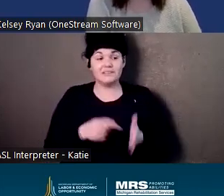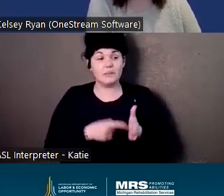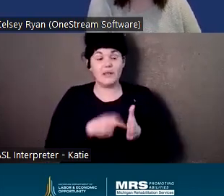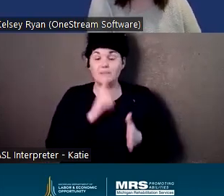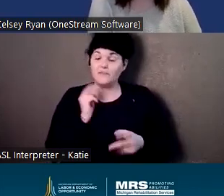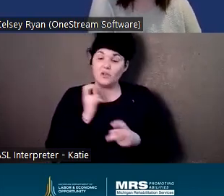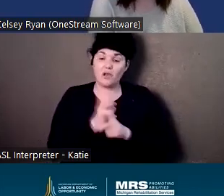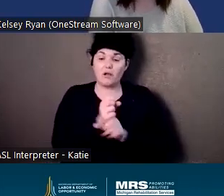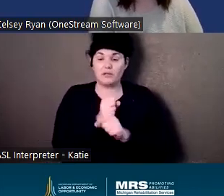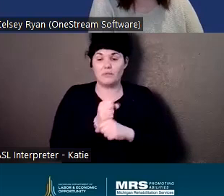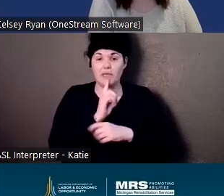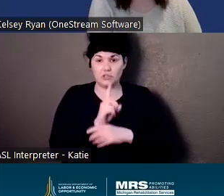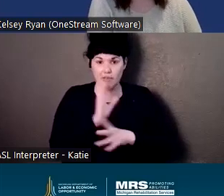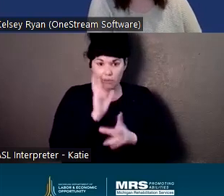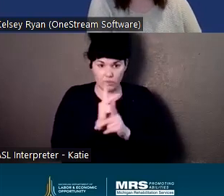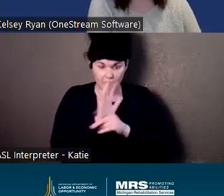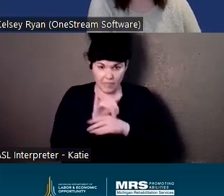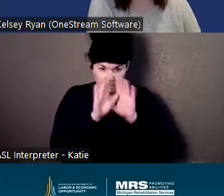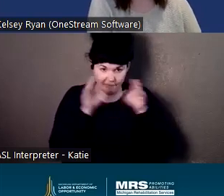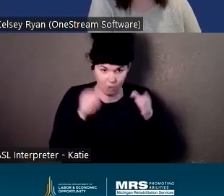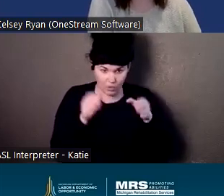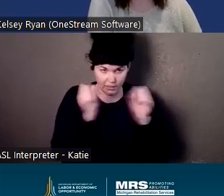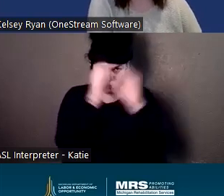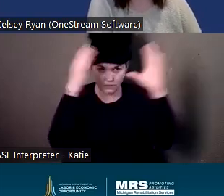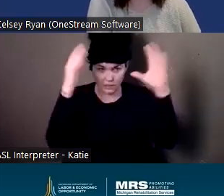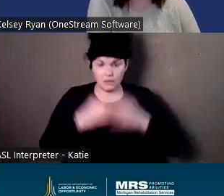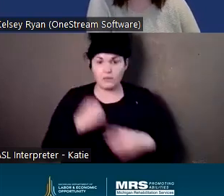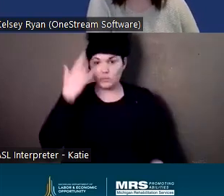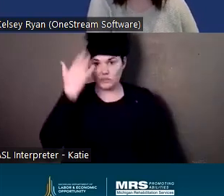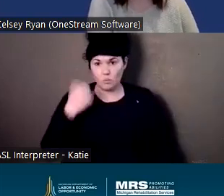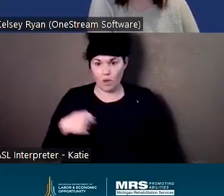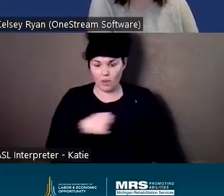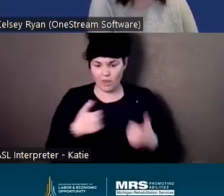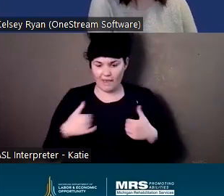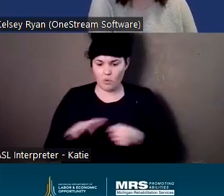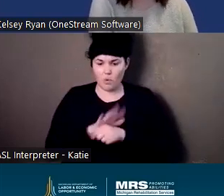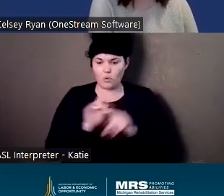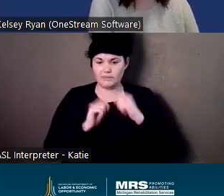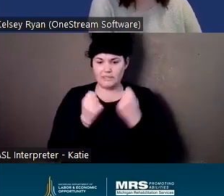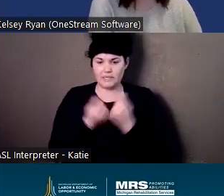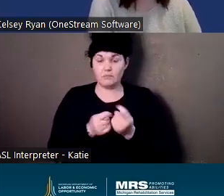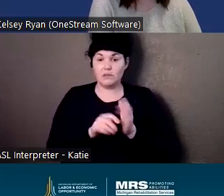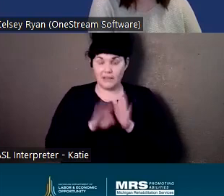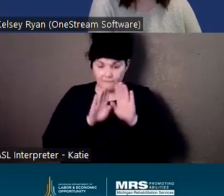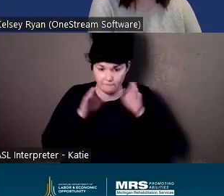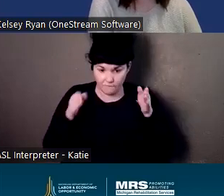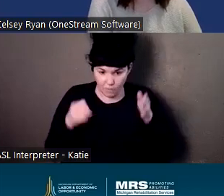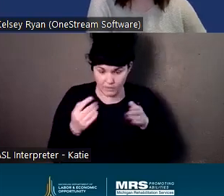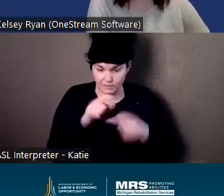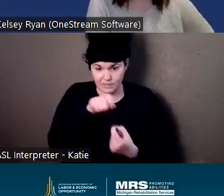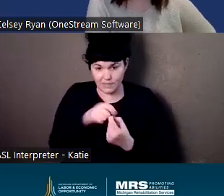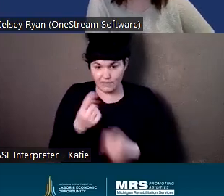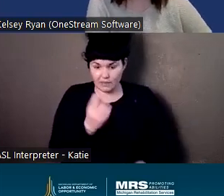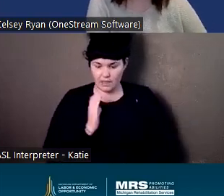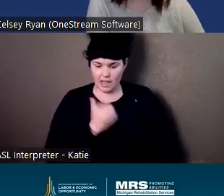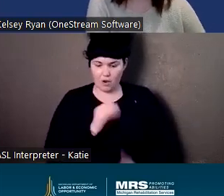make sure you keep that in focus. And that's why we actually have a whole entire team developed solely to our culture. It's a part of